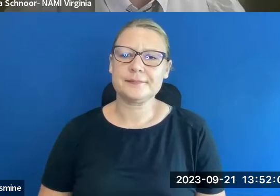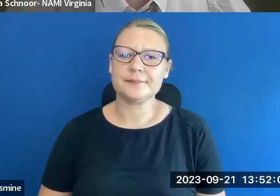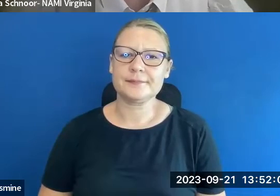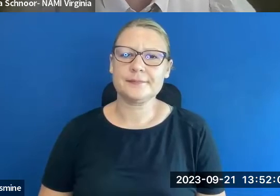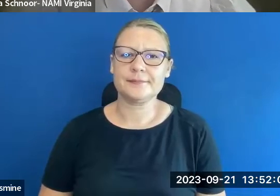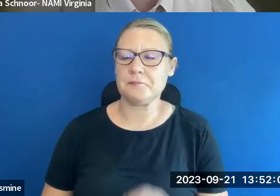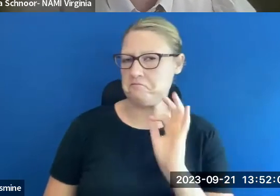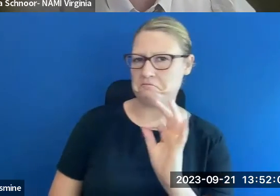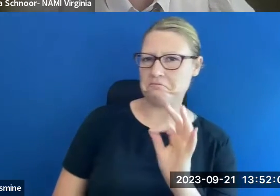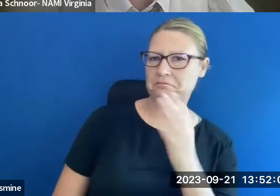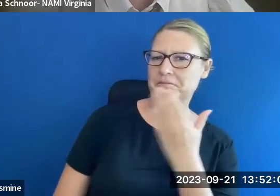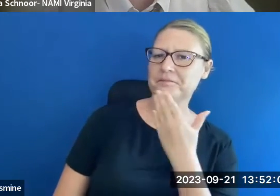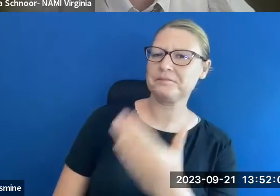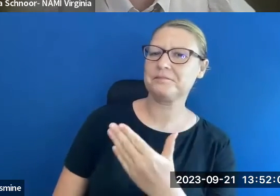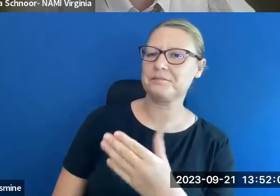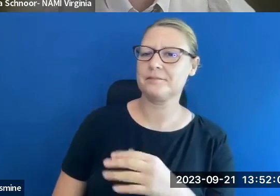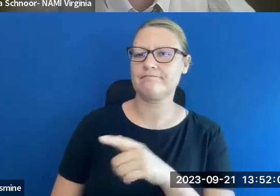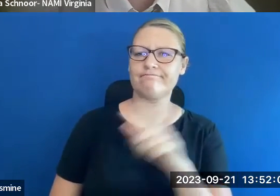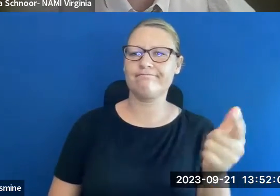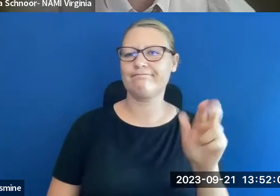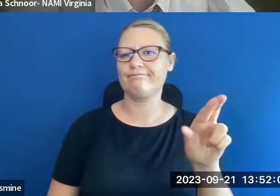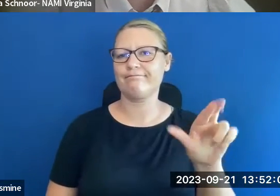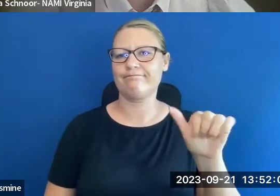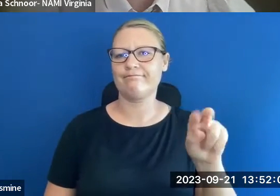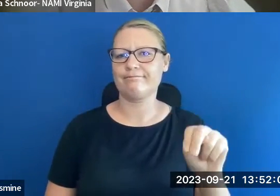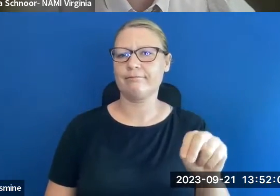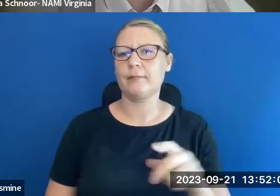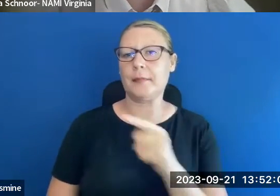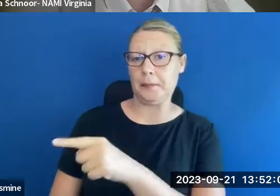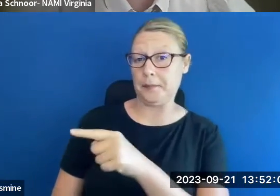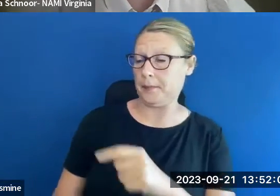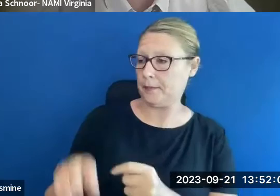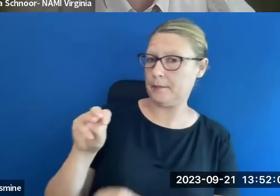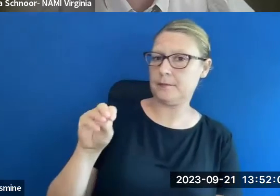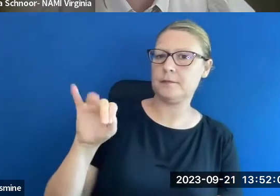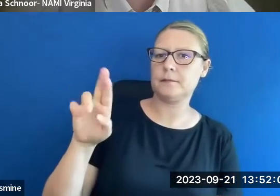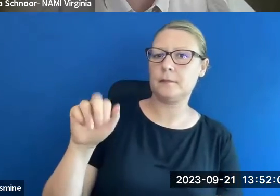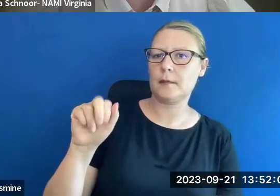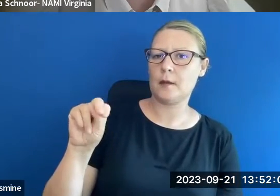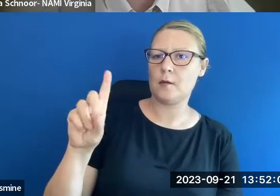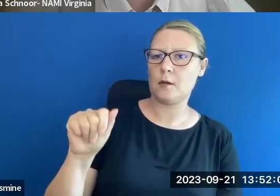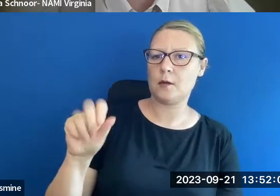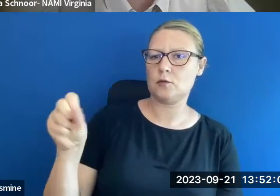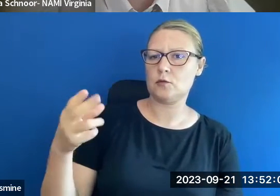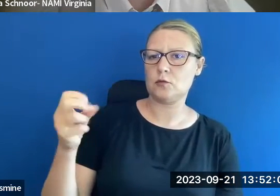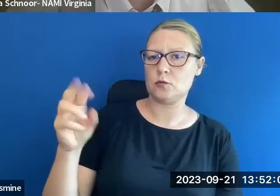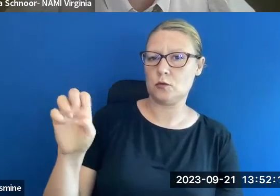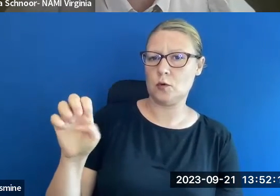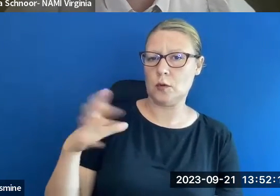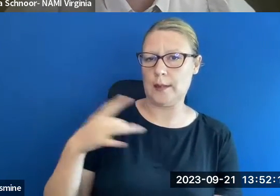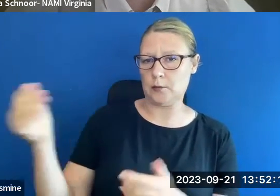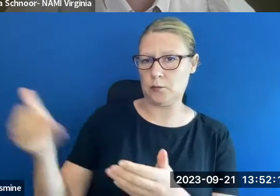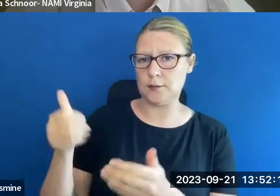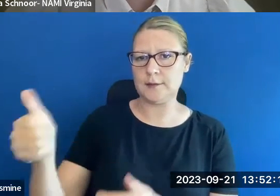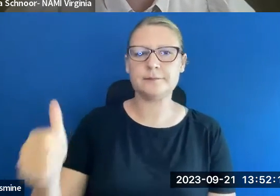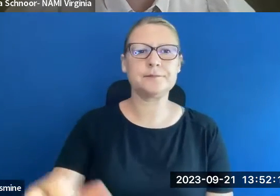Great, thanks so much. And Miranda Schnoor, if you would like to introduce yourself, please. Yes,